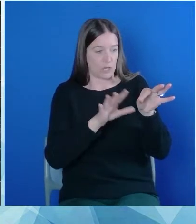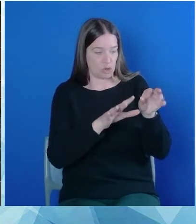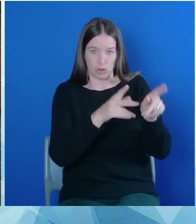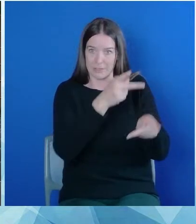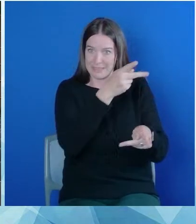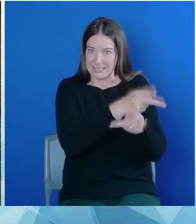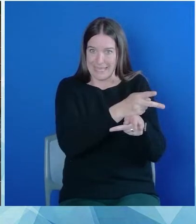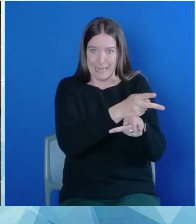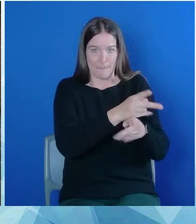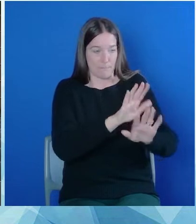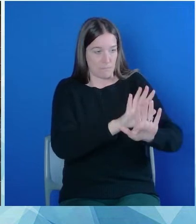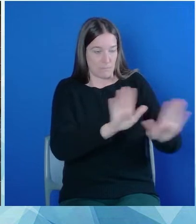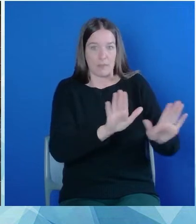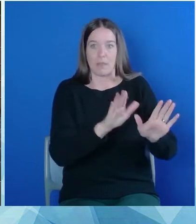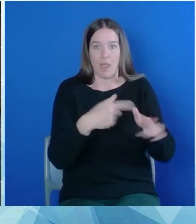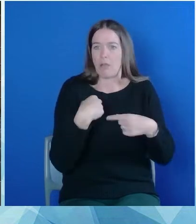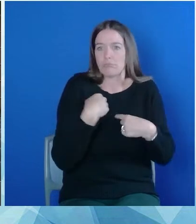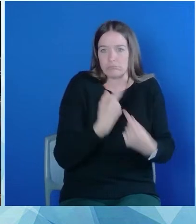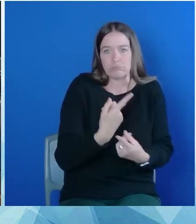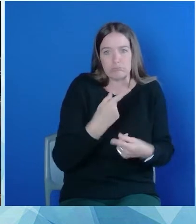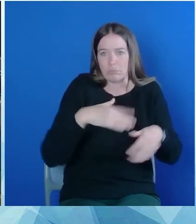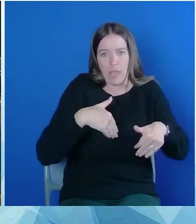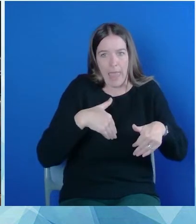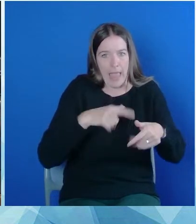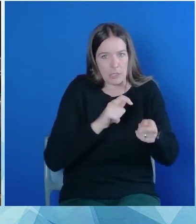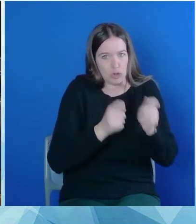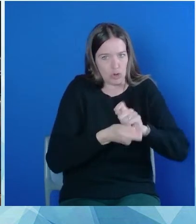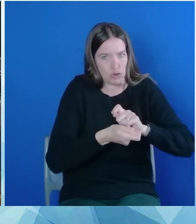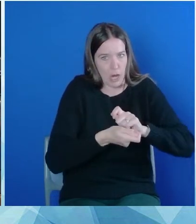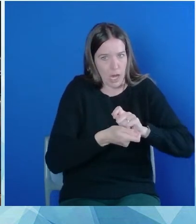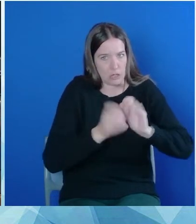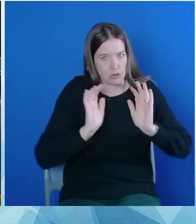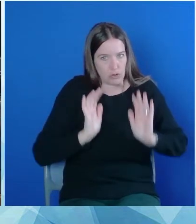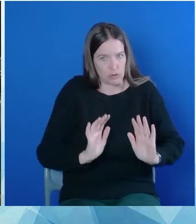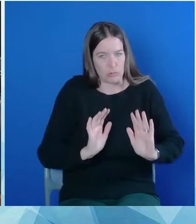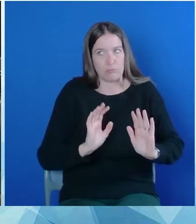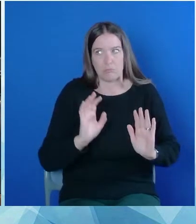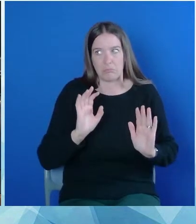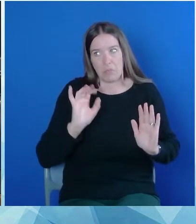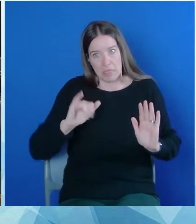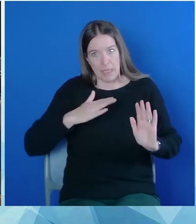Okay, fantastic, thank you. That's how I interpret it, so.